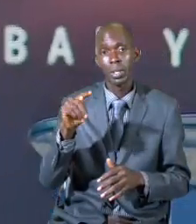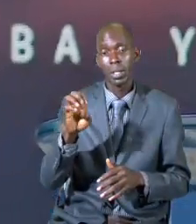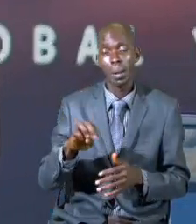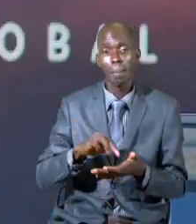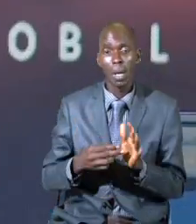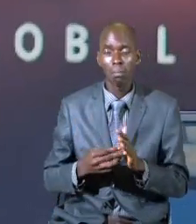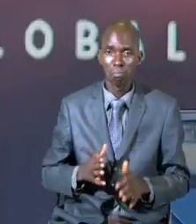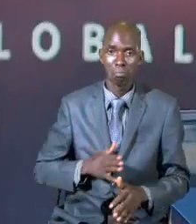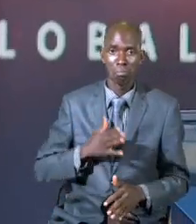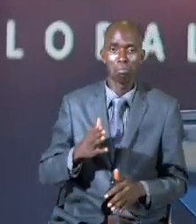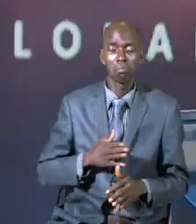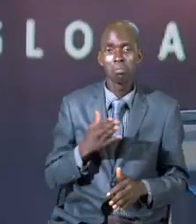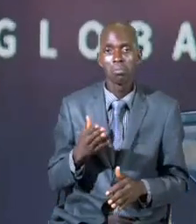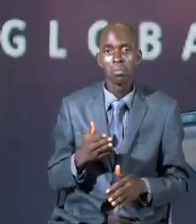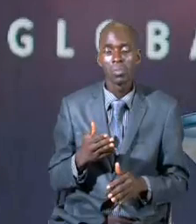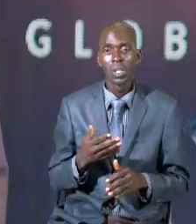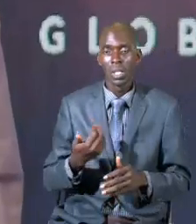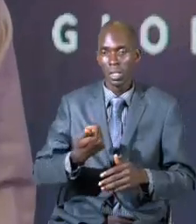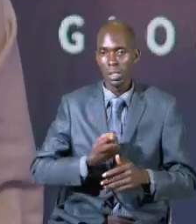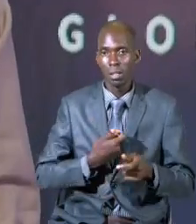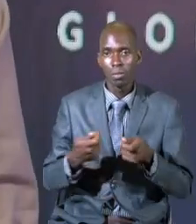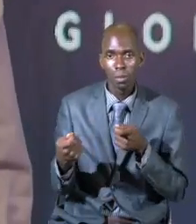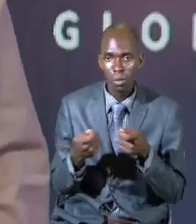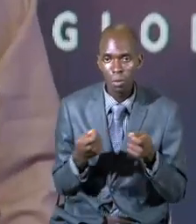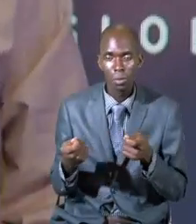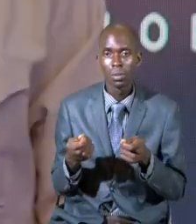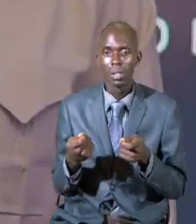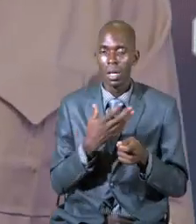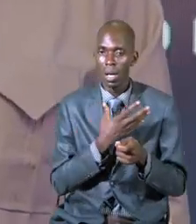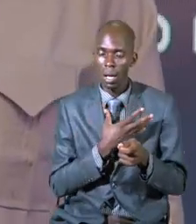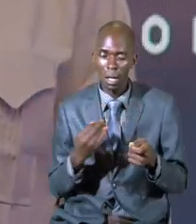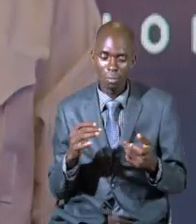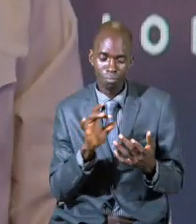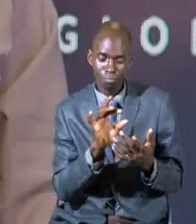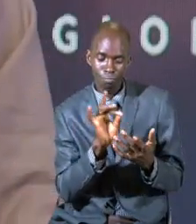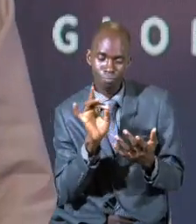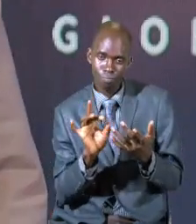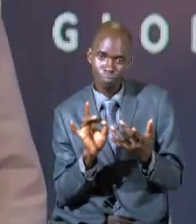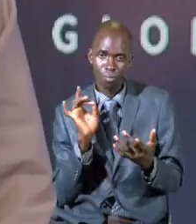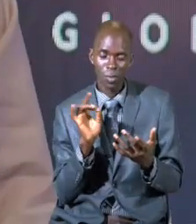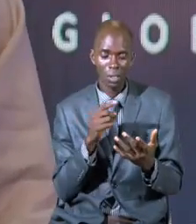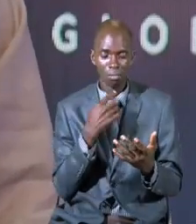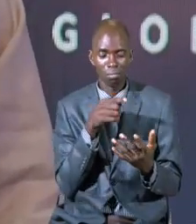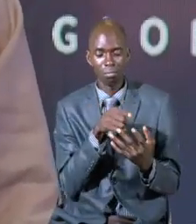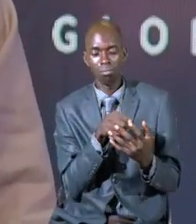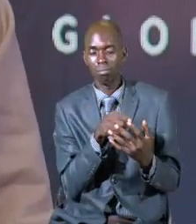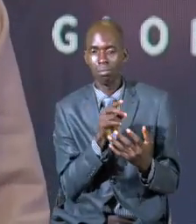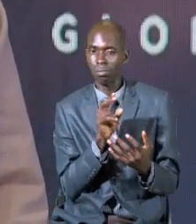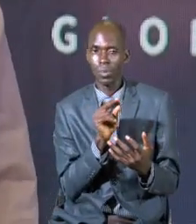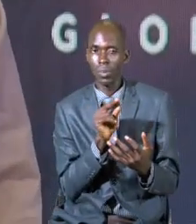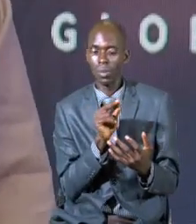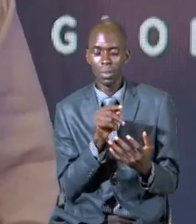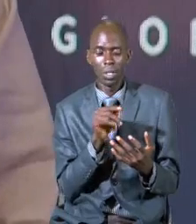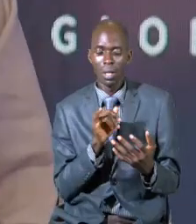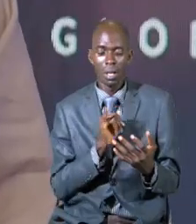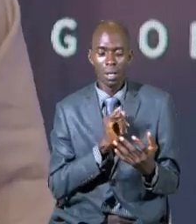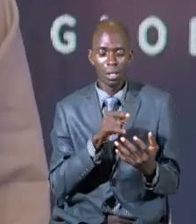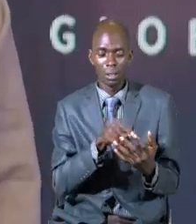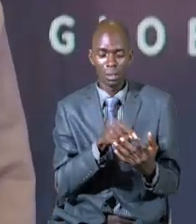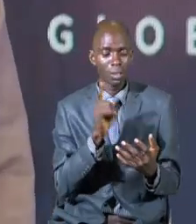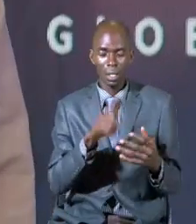It's subdued. It's very selective. It says, that will not add to